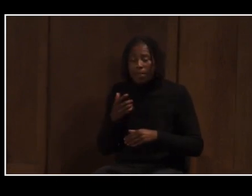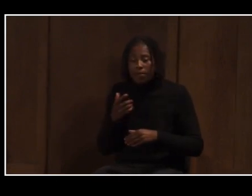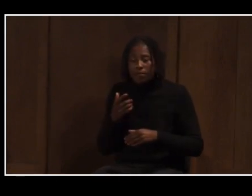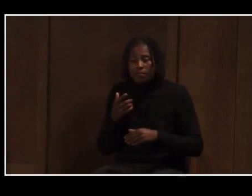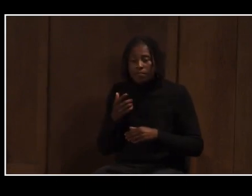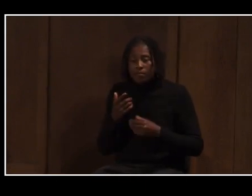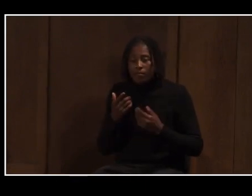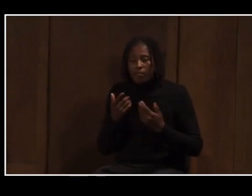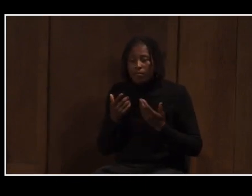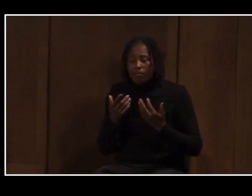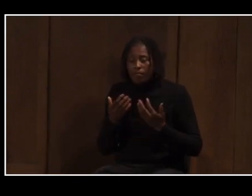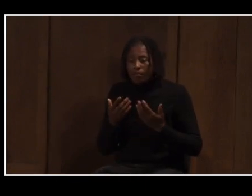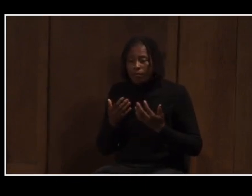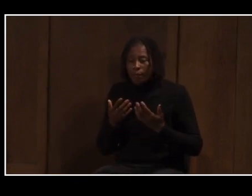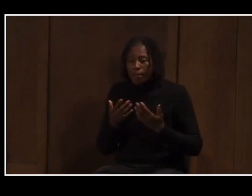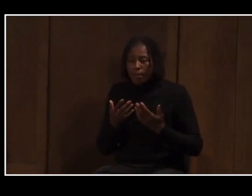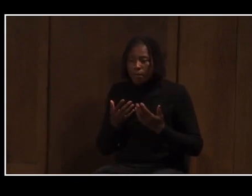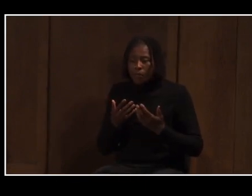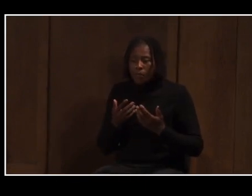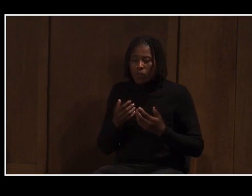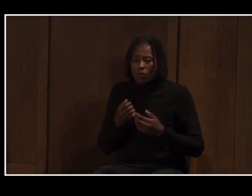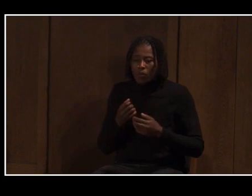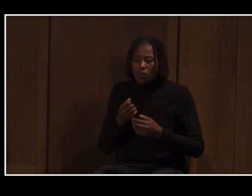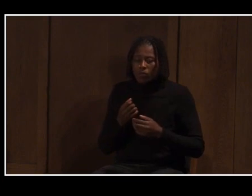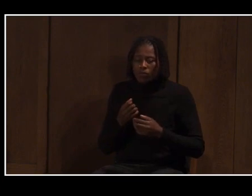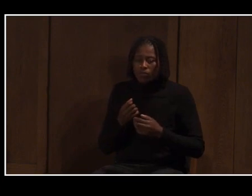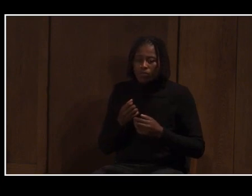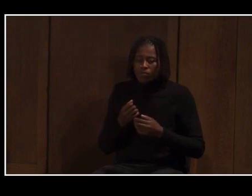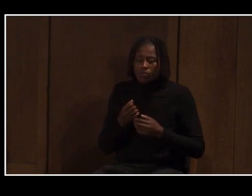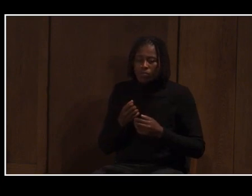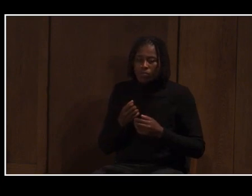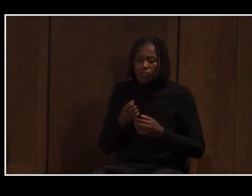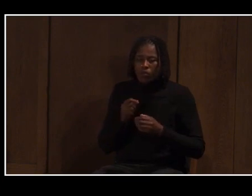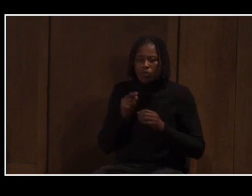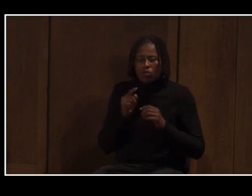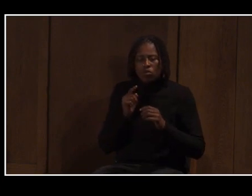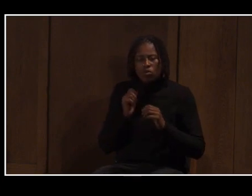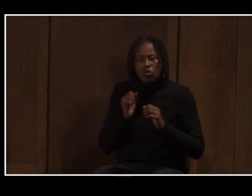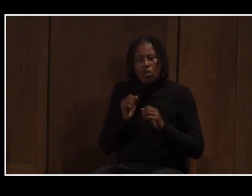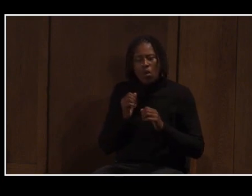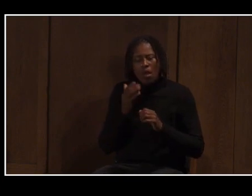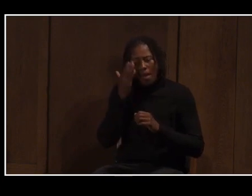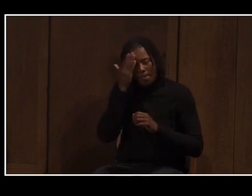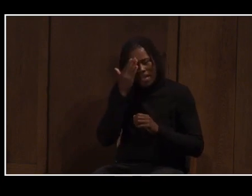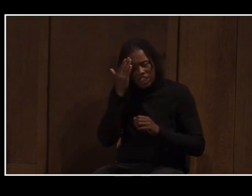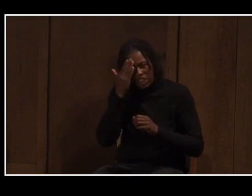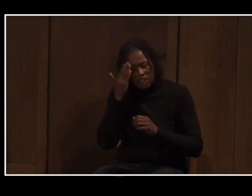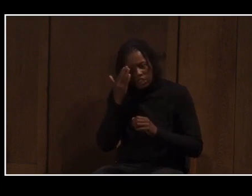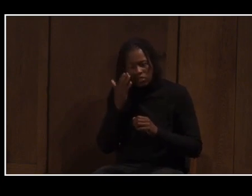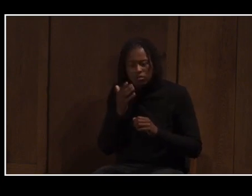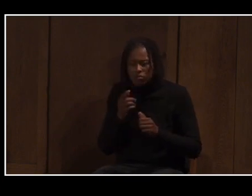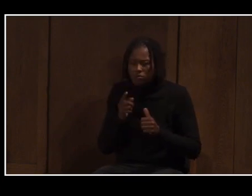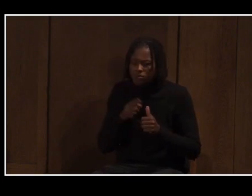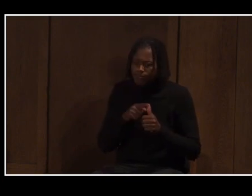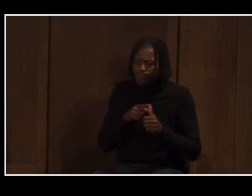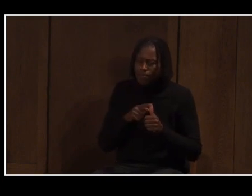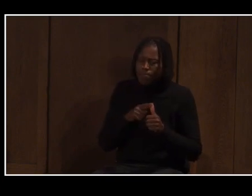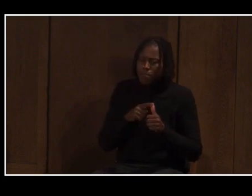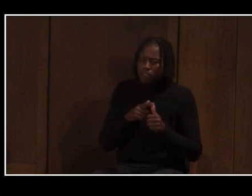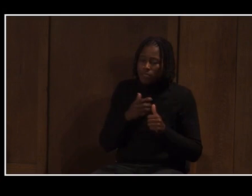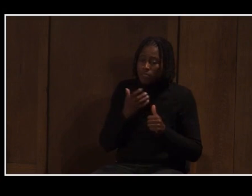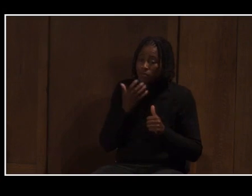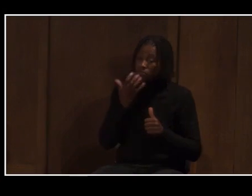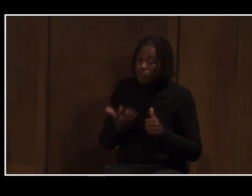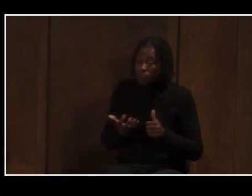to be one of the imagination, it requires courage, it requires